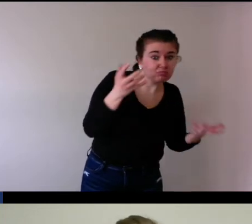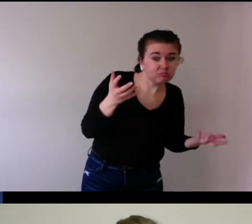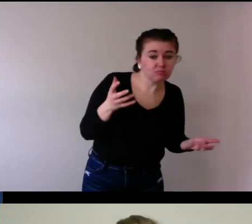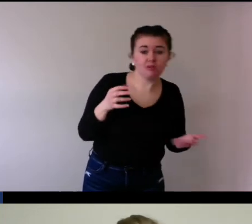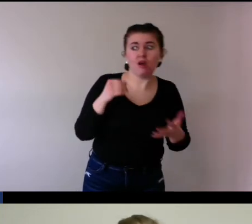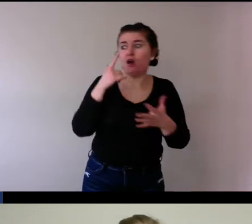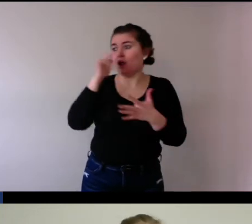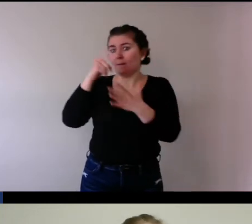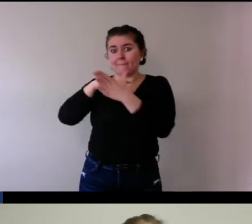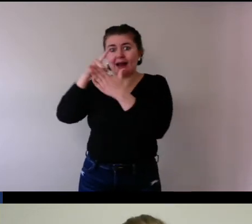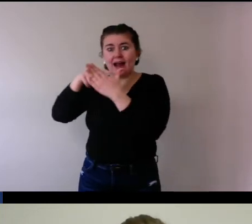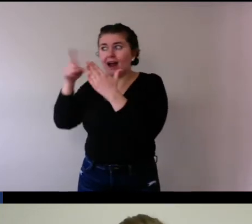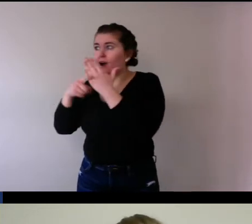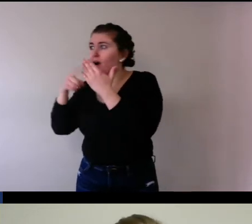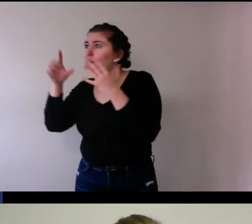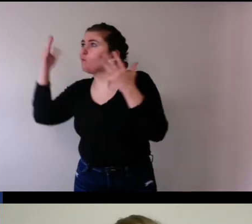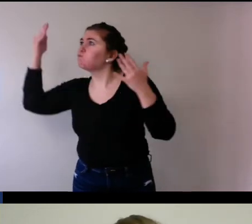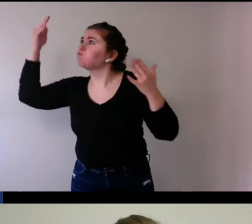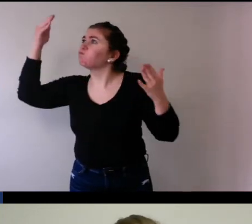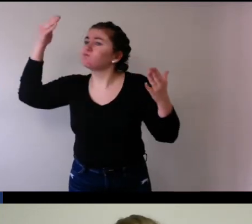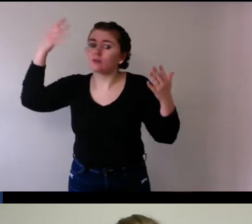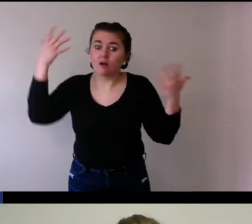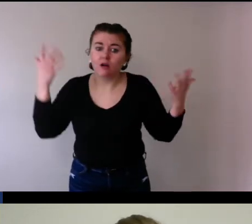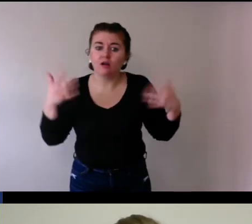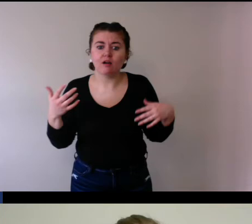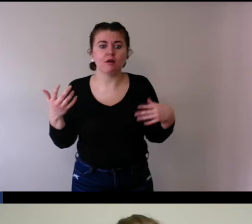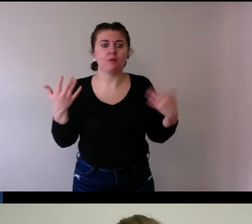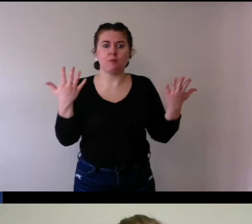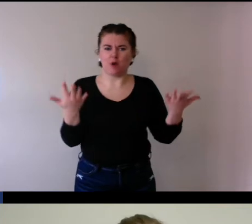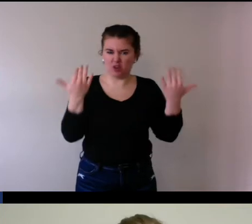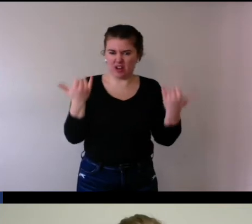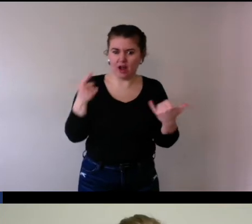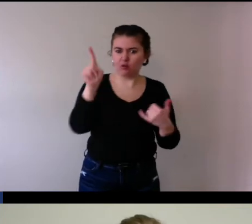mitten? Maybe you could find some shapes in the